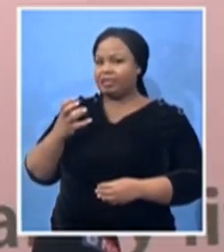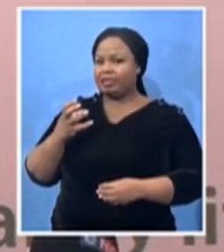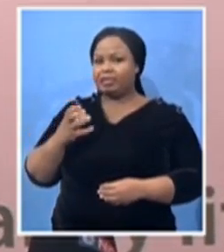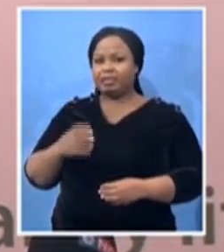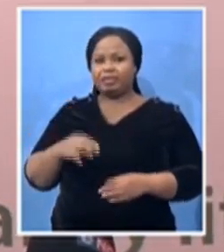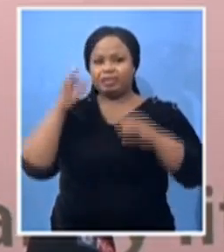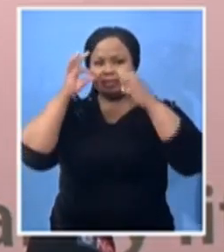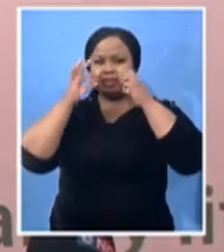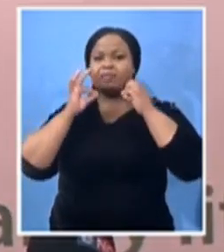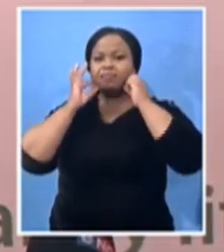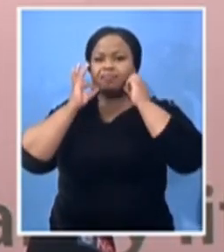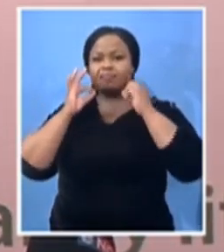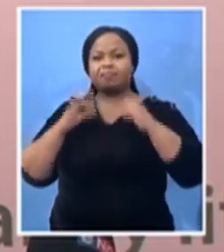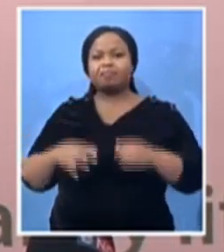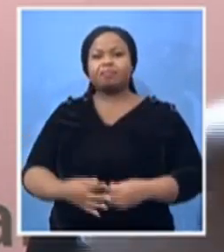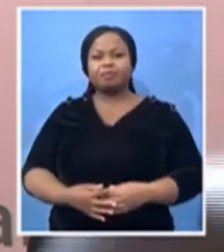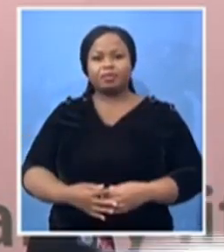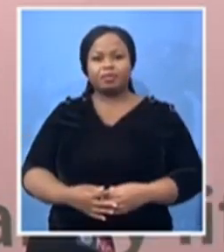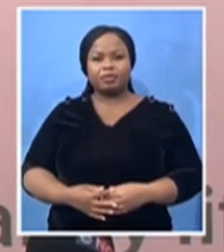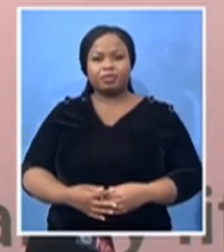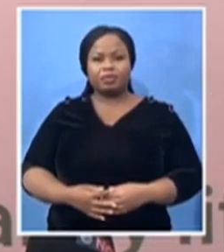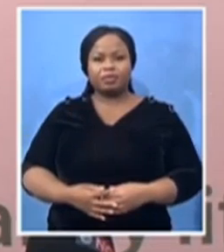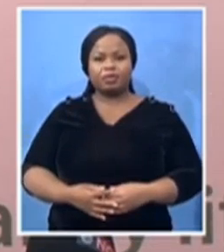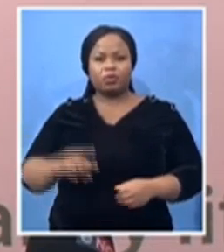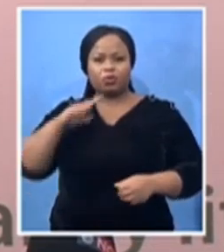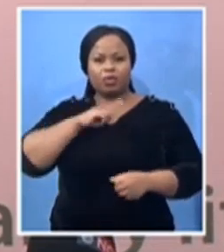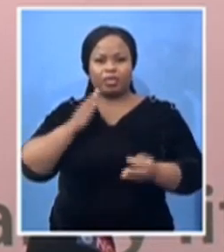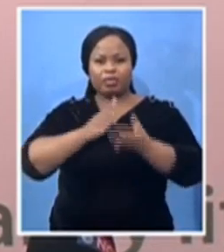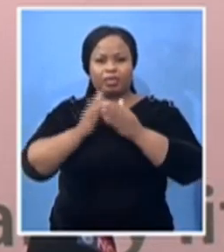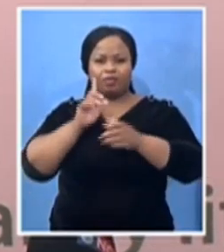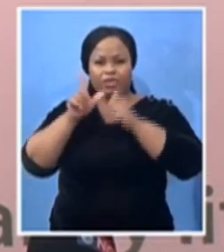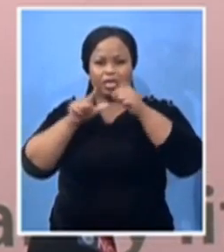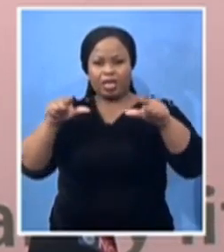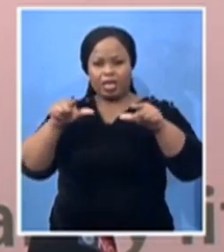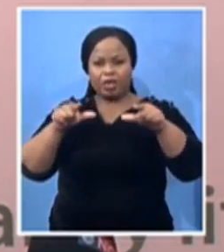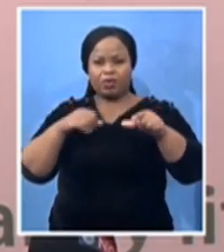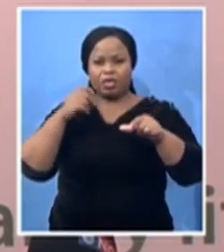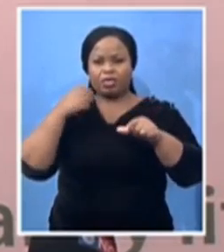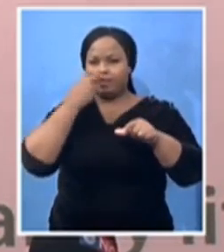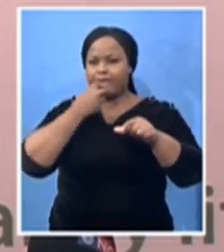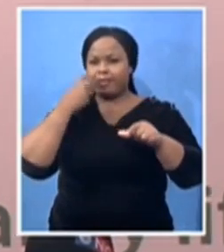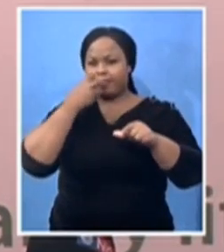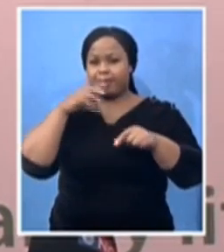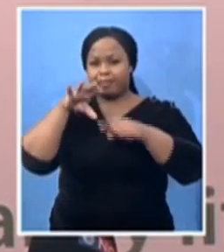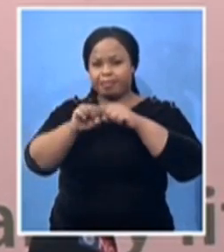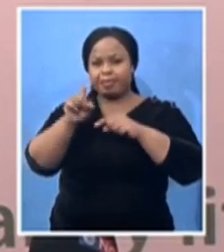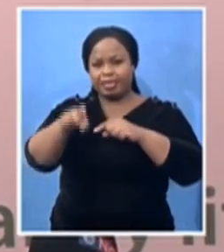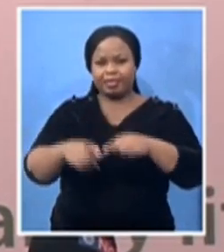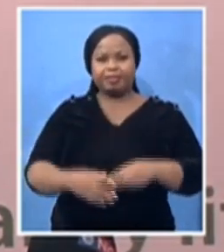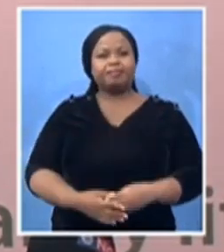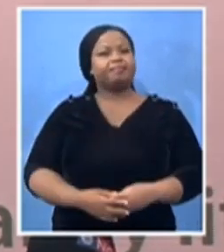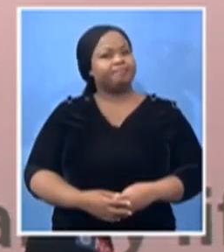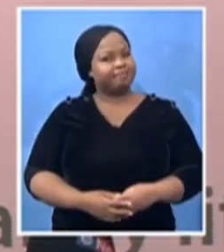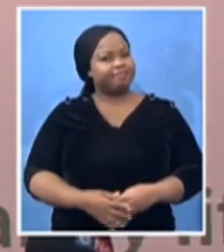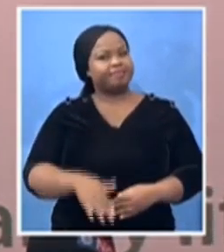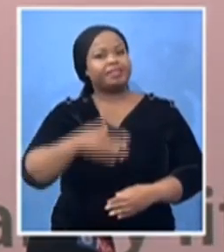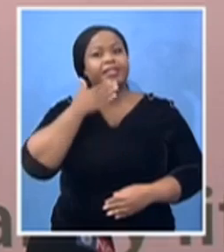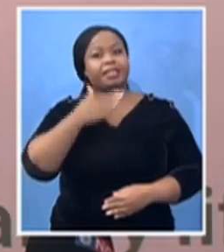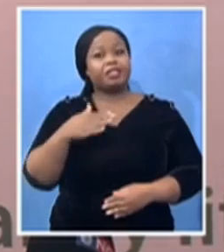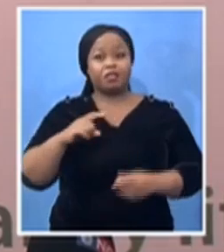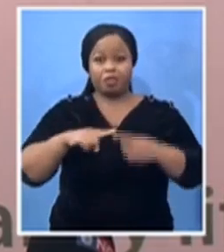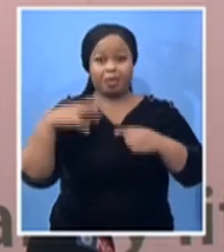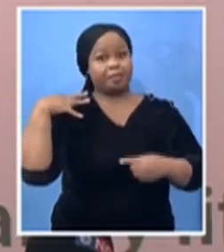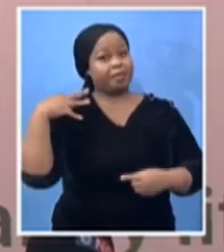sign language, so it helps. Thank you. Coming from the Minister, that's very good direction. I will